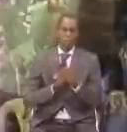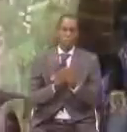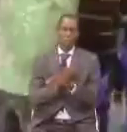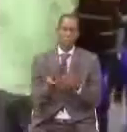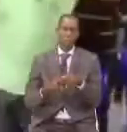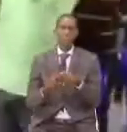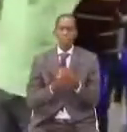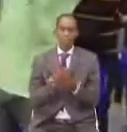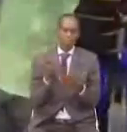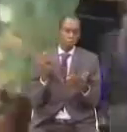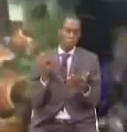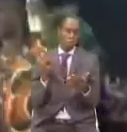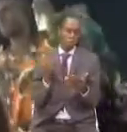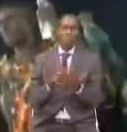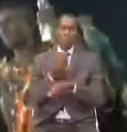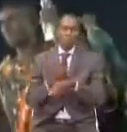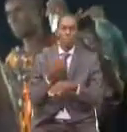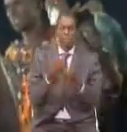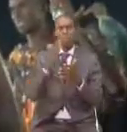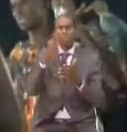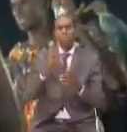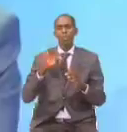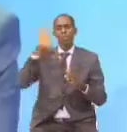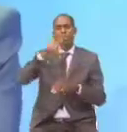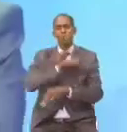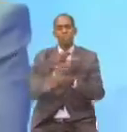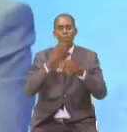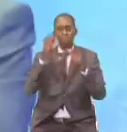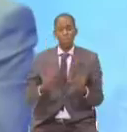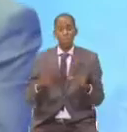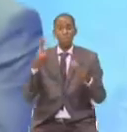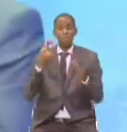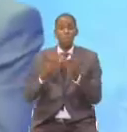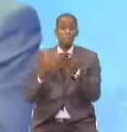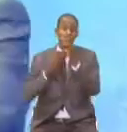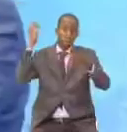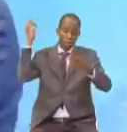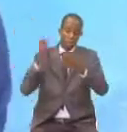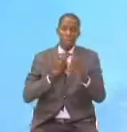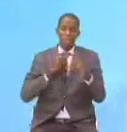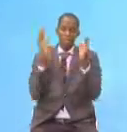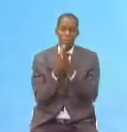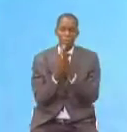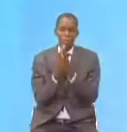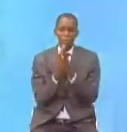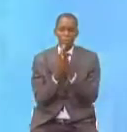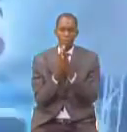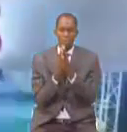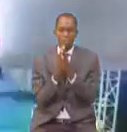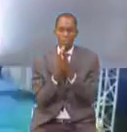Confirm it by your mighty power. In Jesus' name I pray.